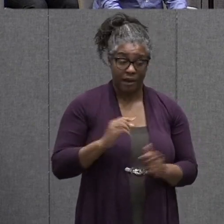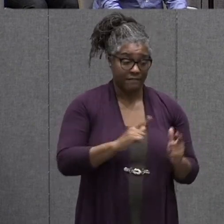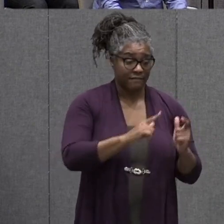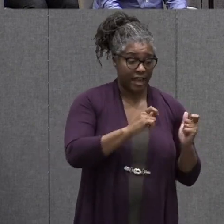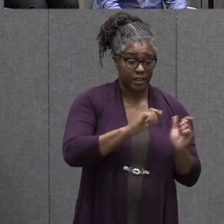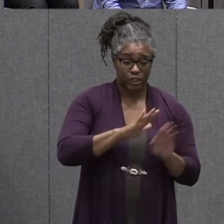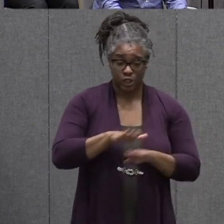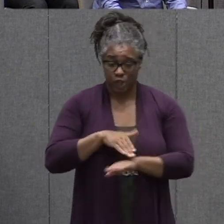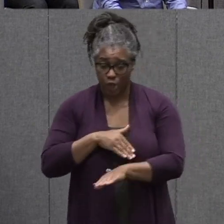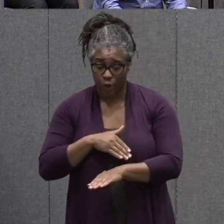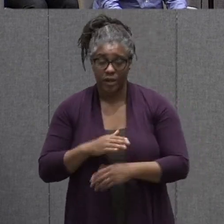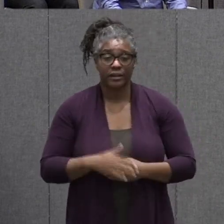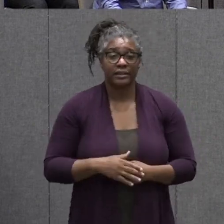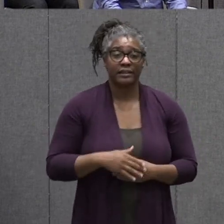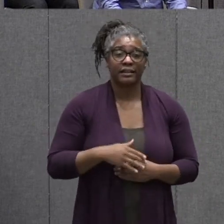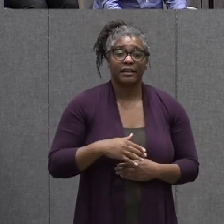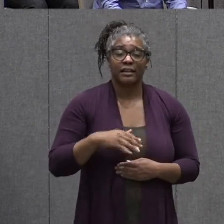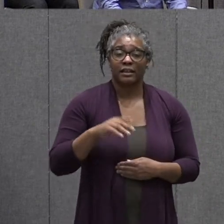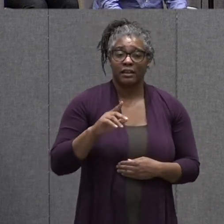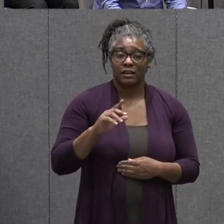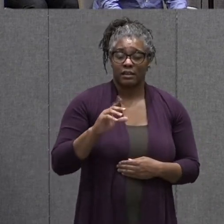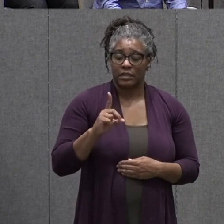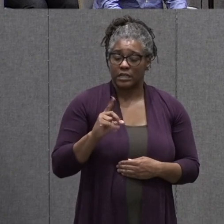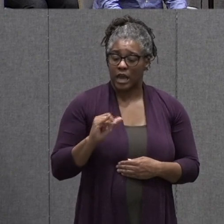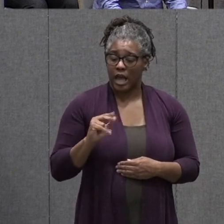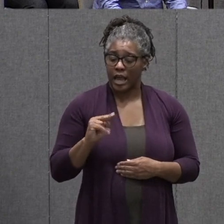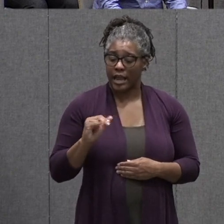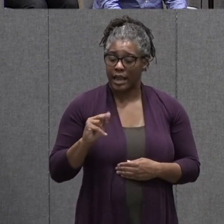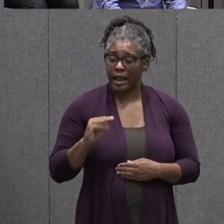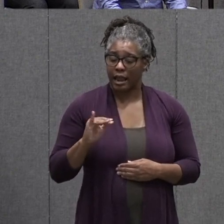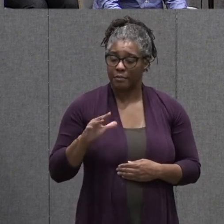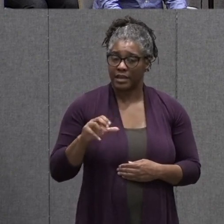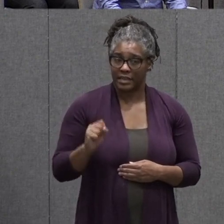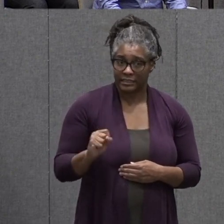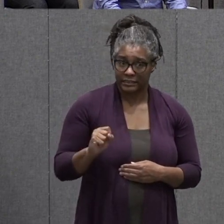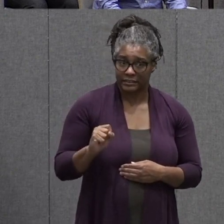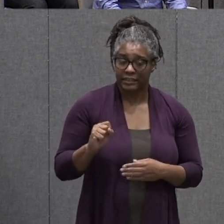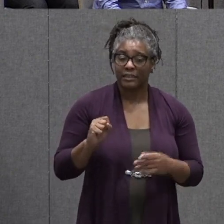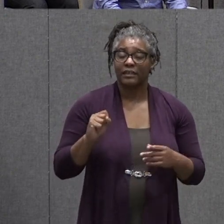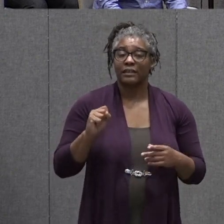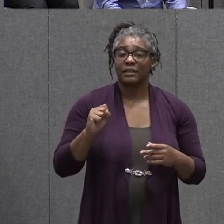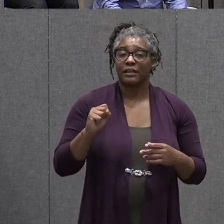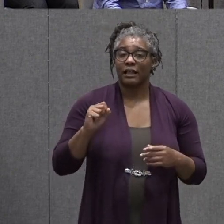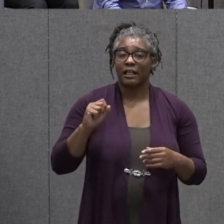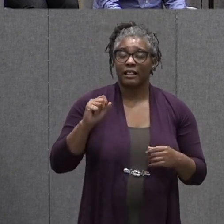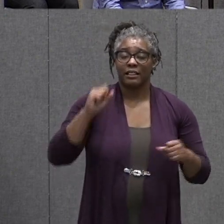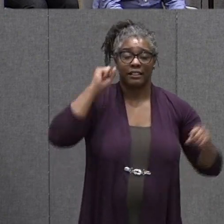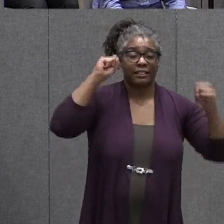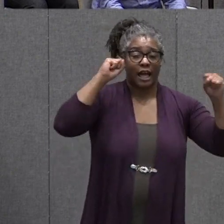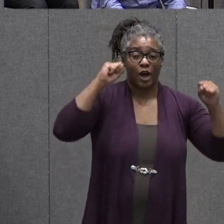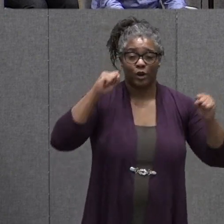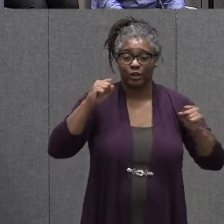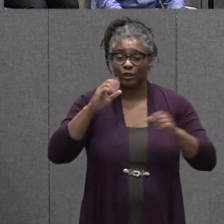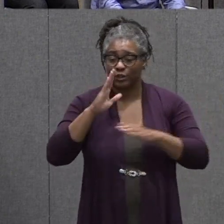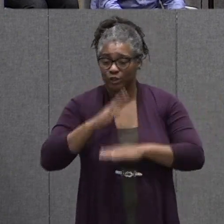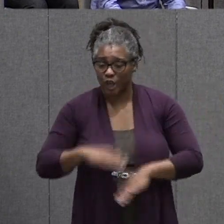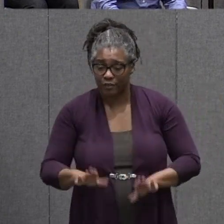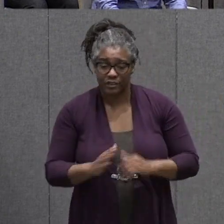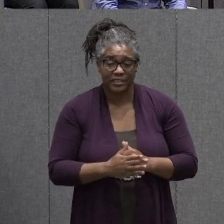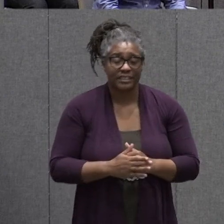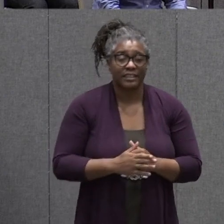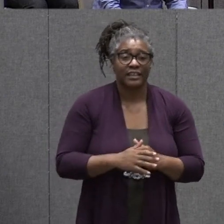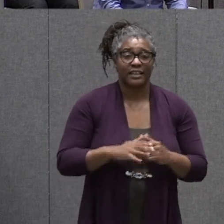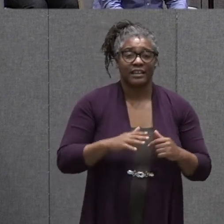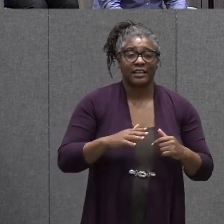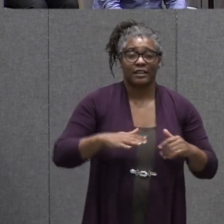louder, directing everyone to get quiet. We talked about phasing, which is a word that I just made up. Okay, which